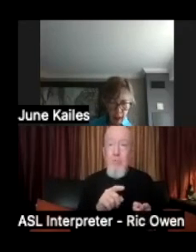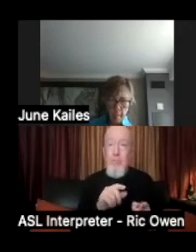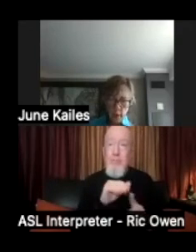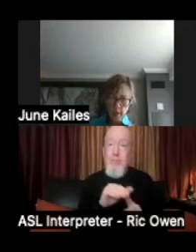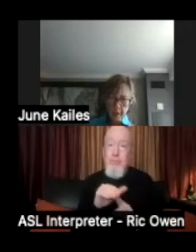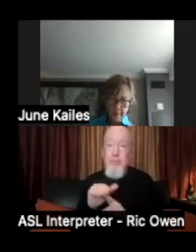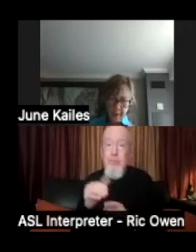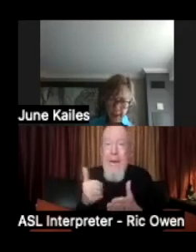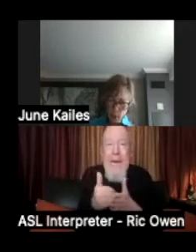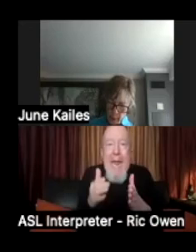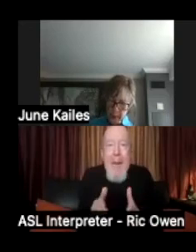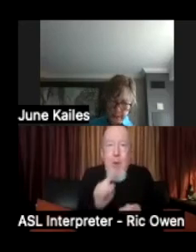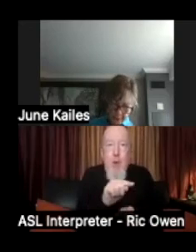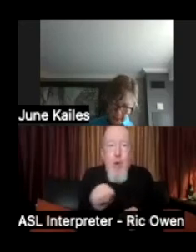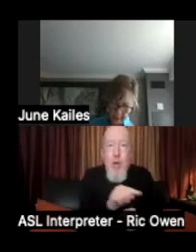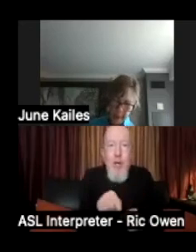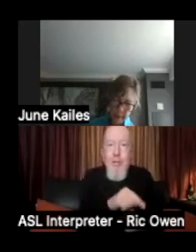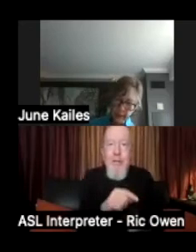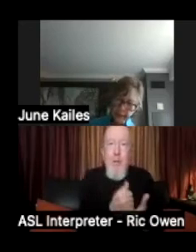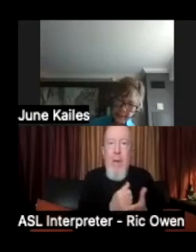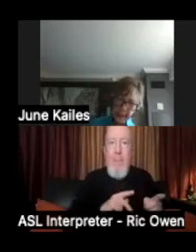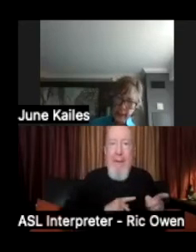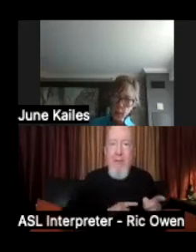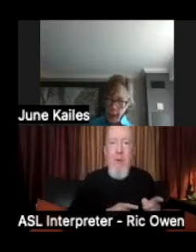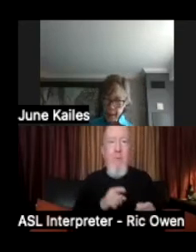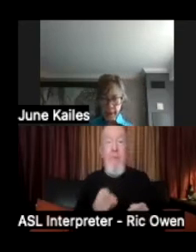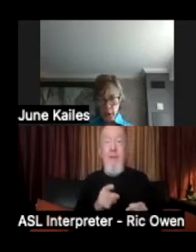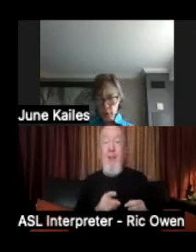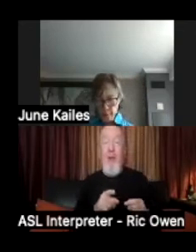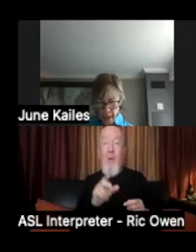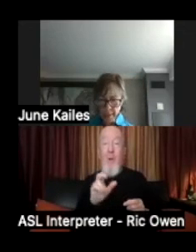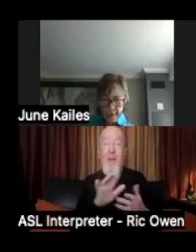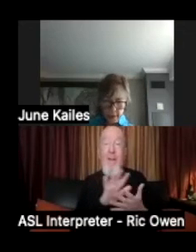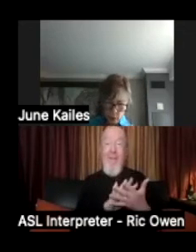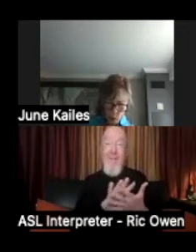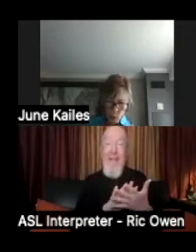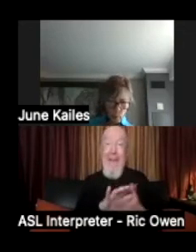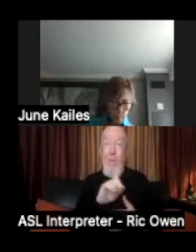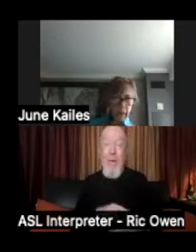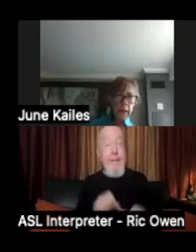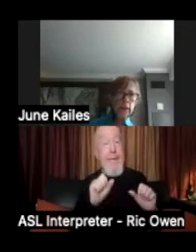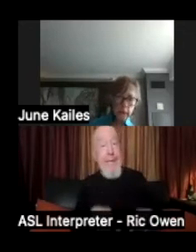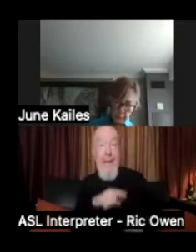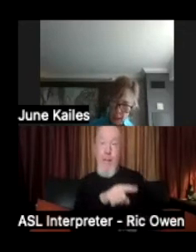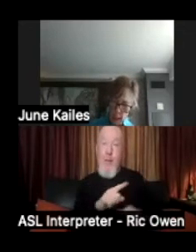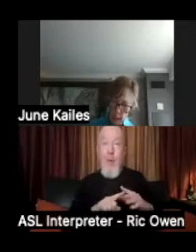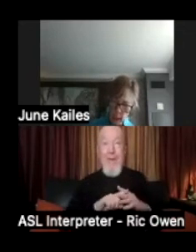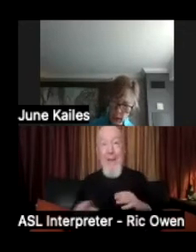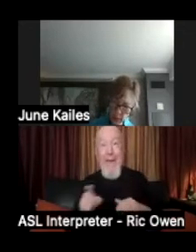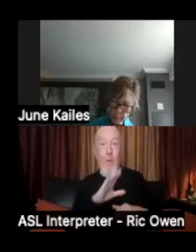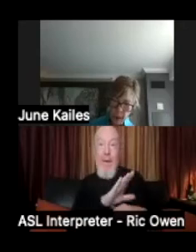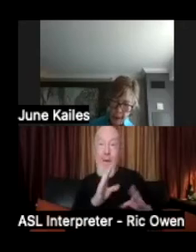So stop using vague questions like, can you exit or evacuate your home?